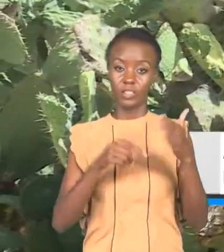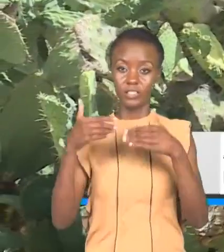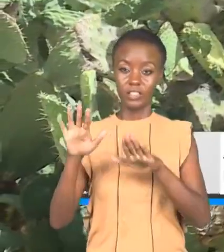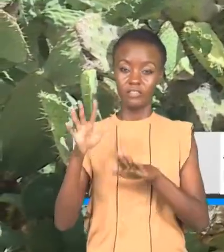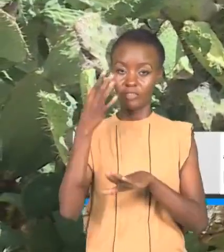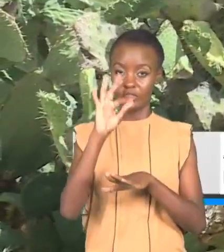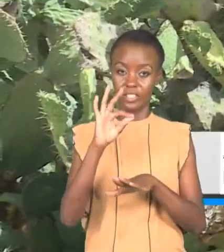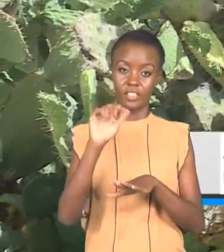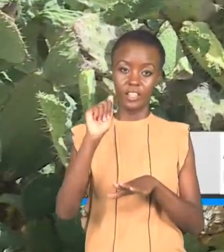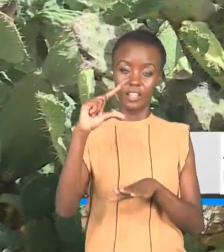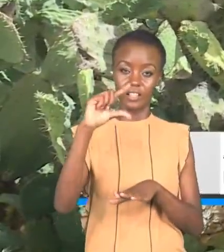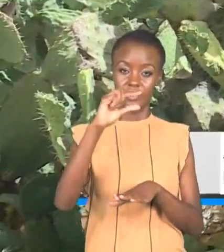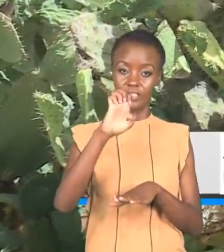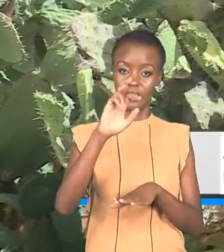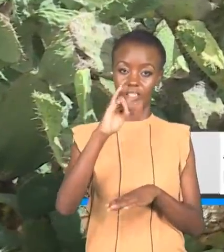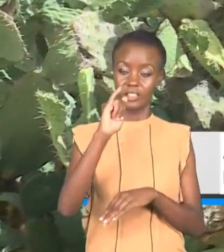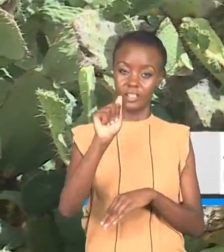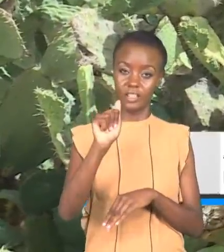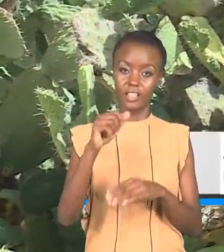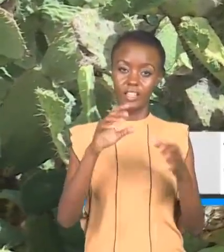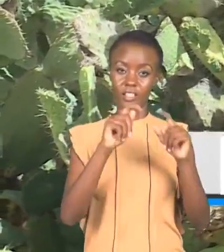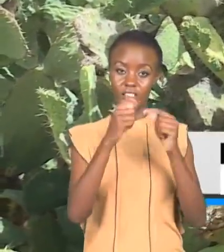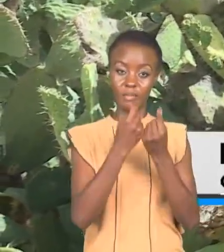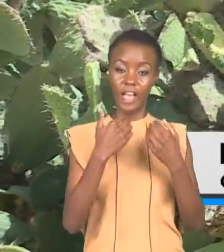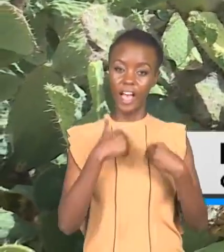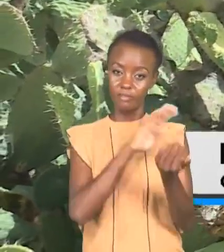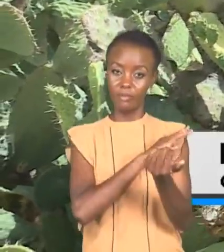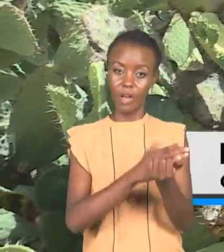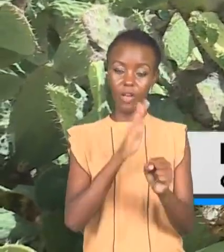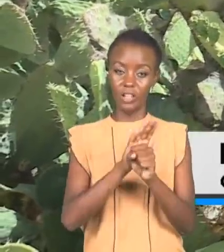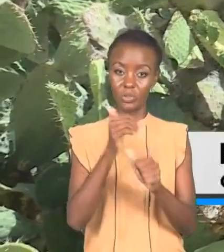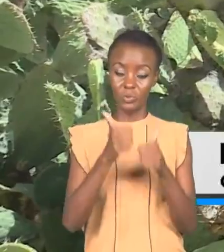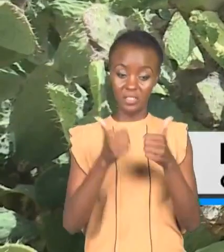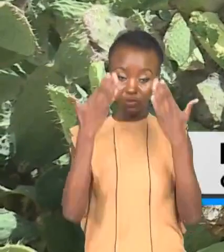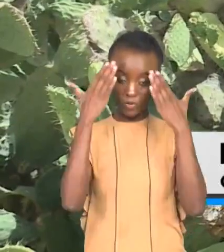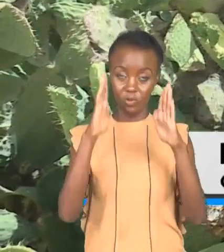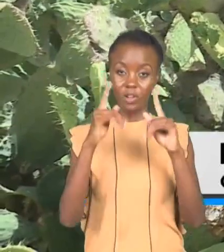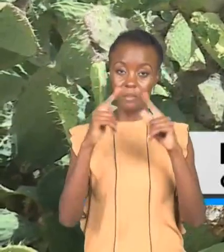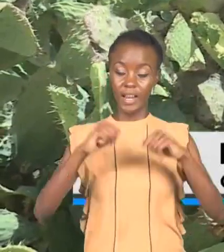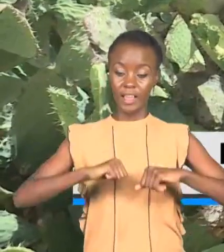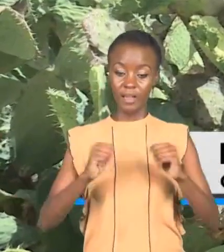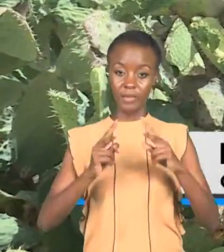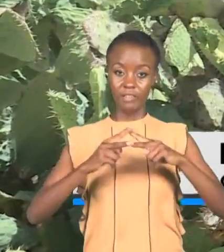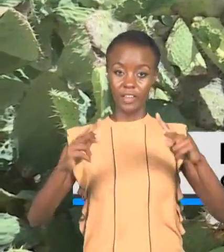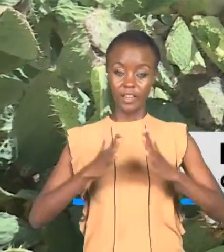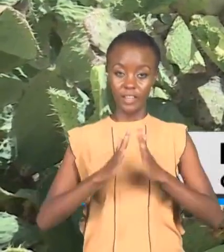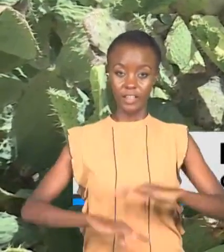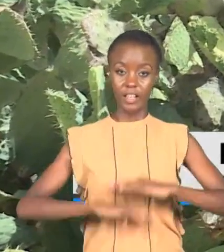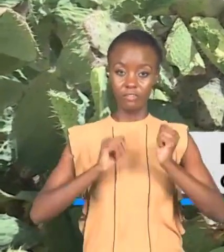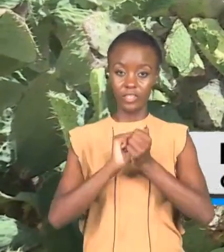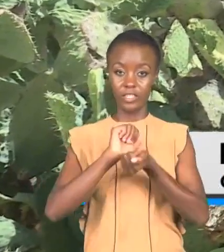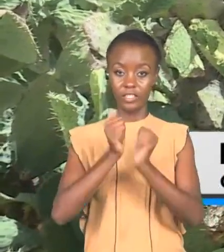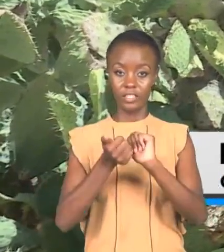French-Algerian team. There's a great potential here that we didn't think we would find. We are very happy and satisfied with this